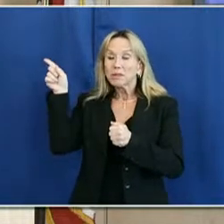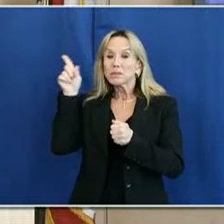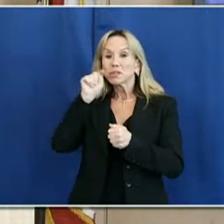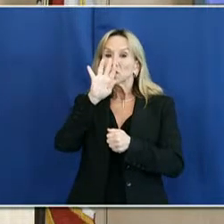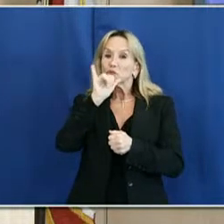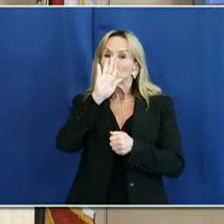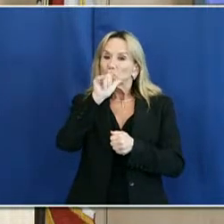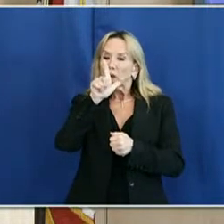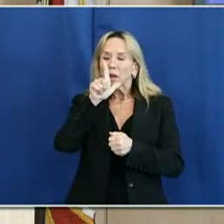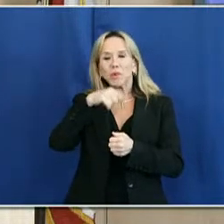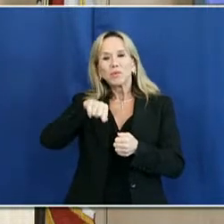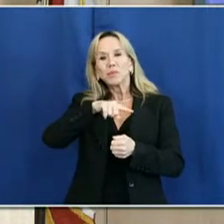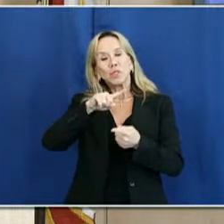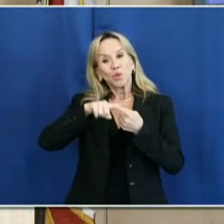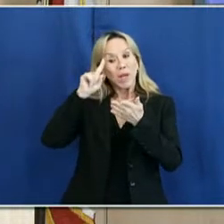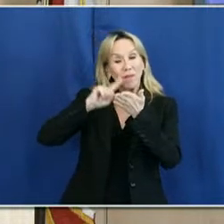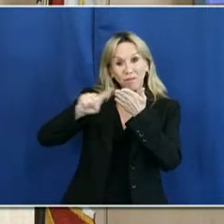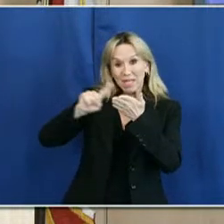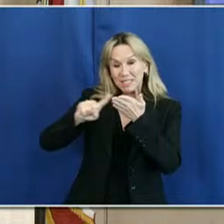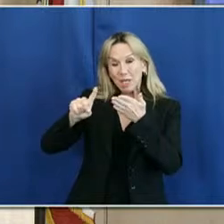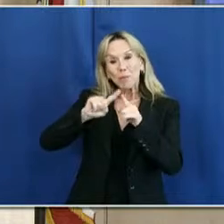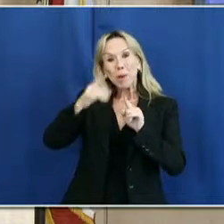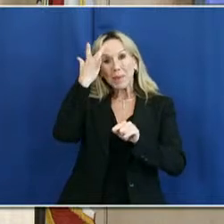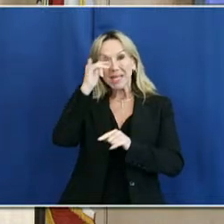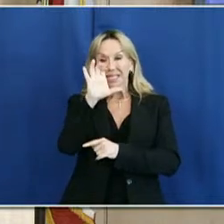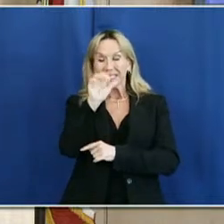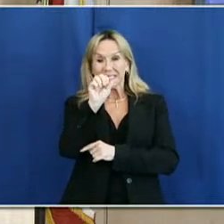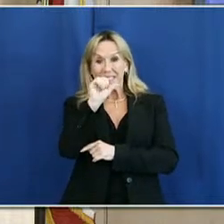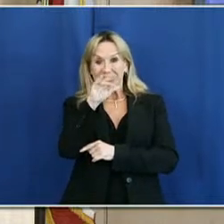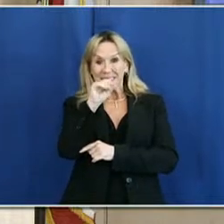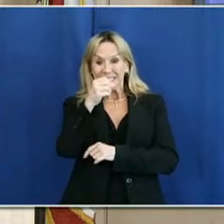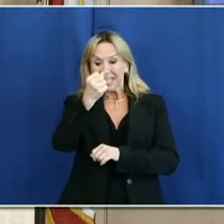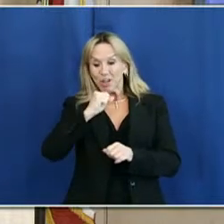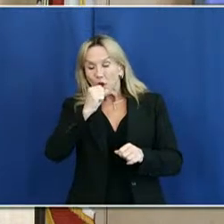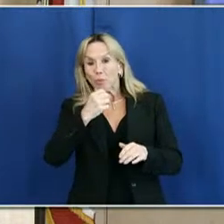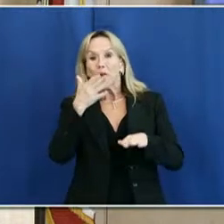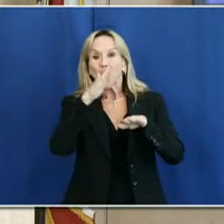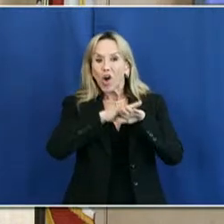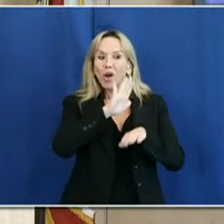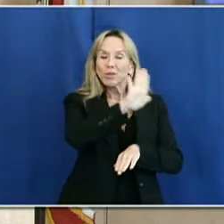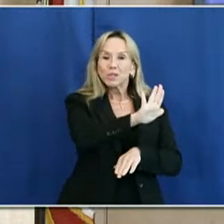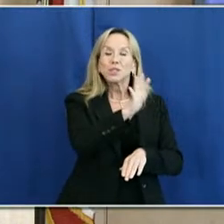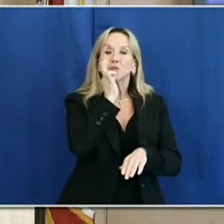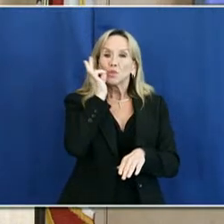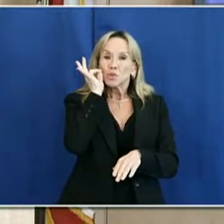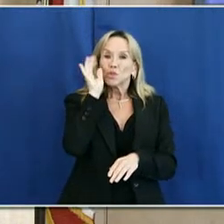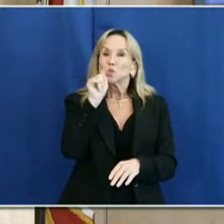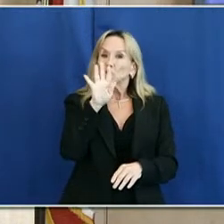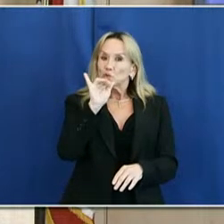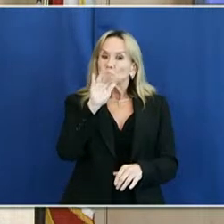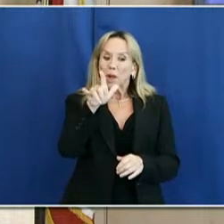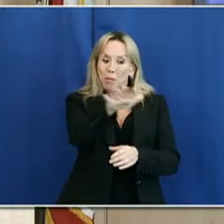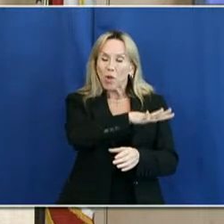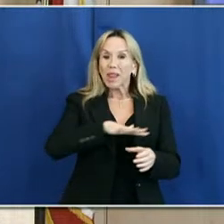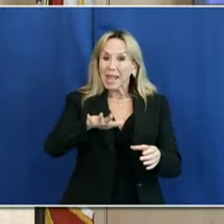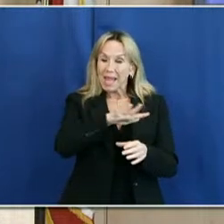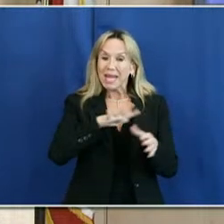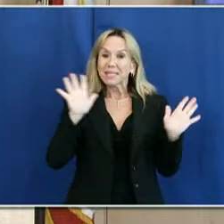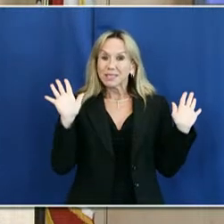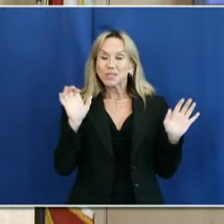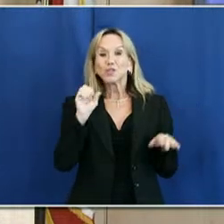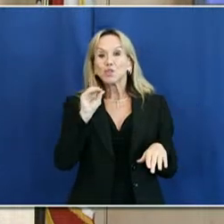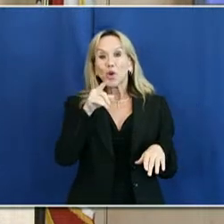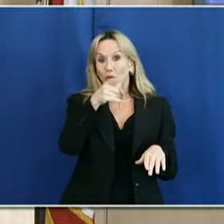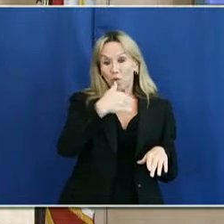And because the casinos are on tribal land and are in their jurisdiction, details of cases should